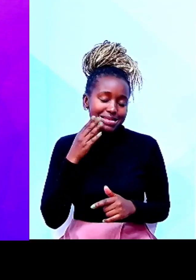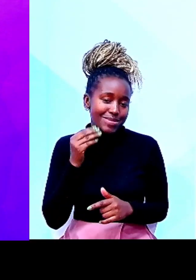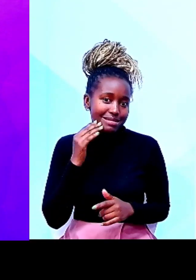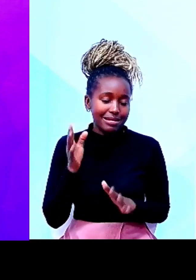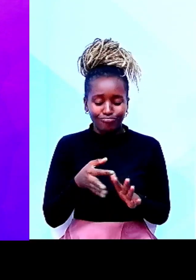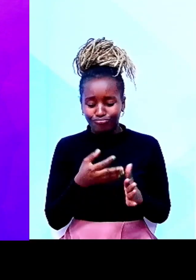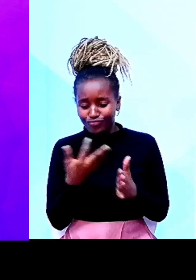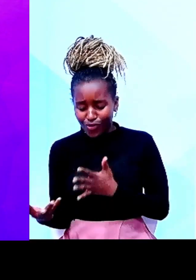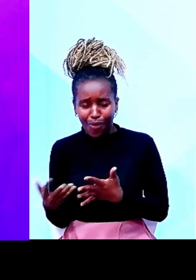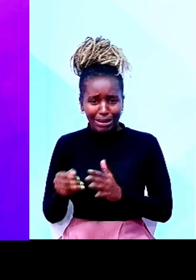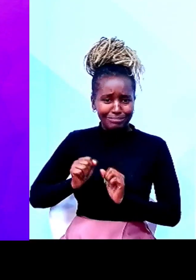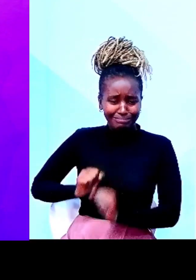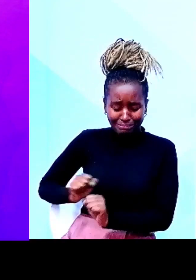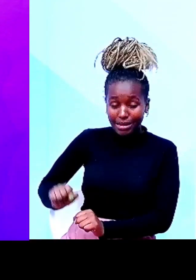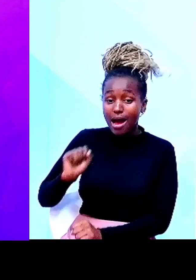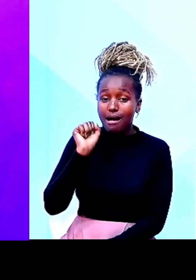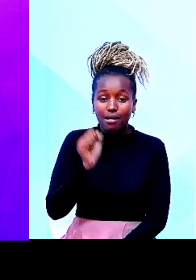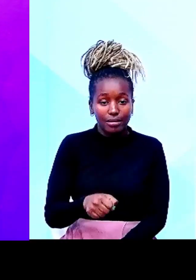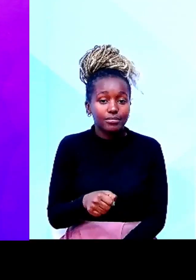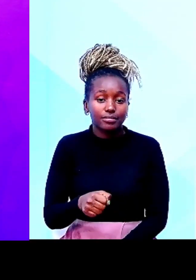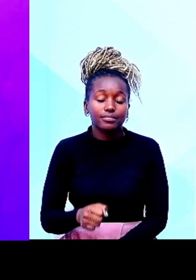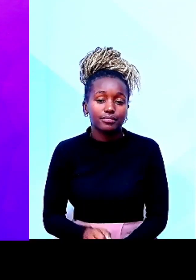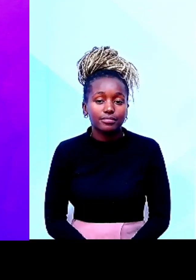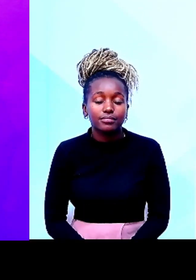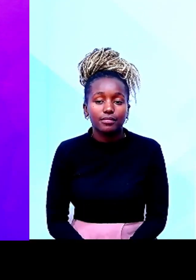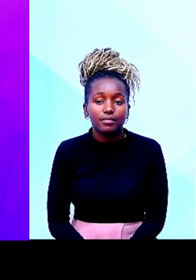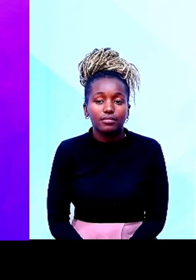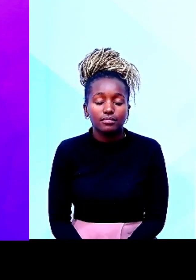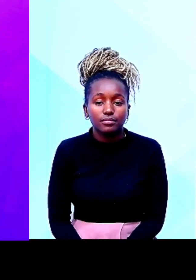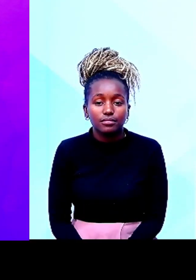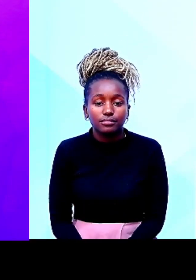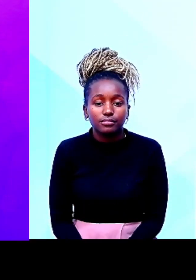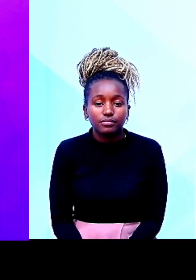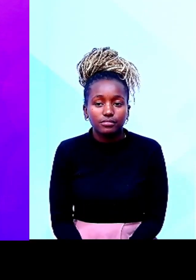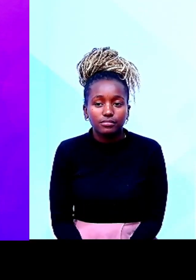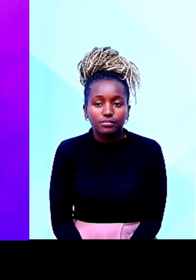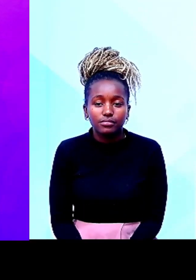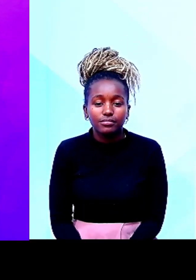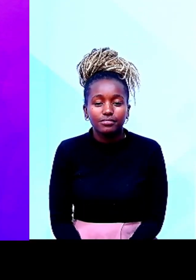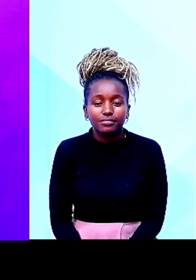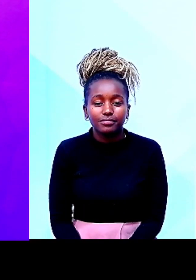that can make some person with epilepsy get a seizure.